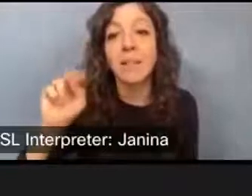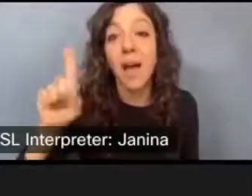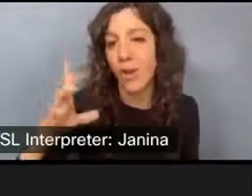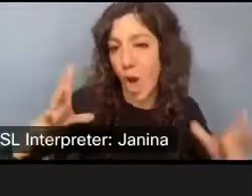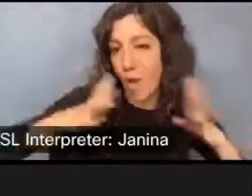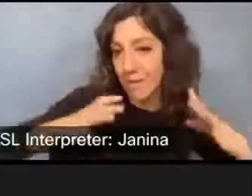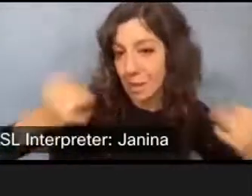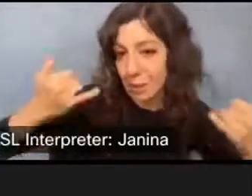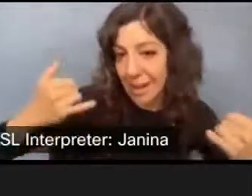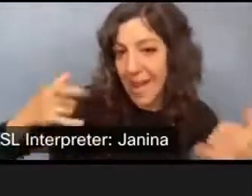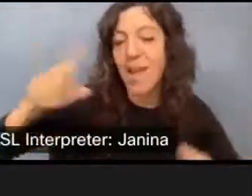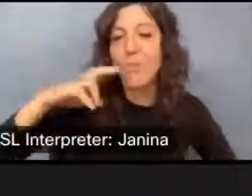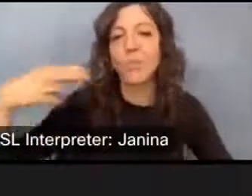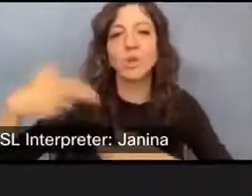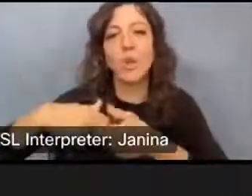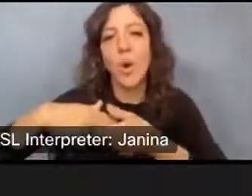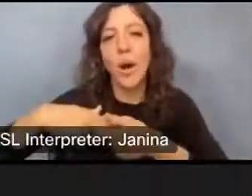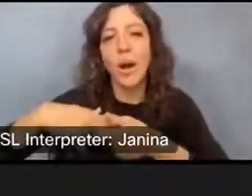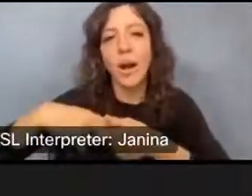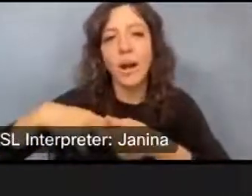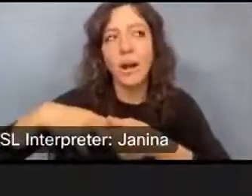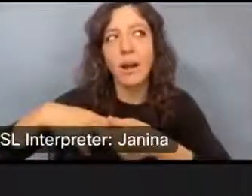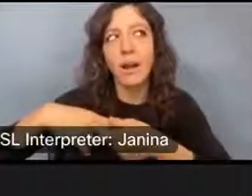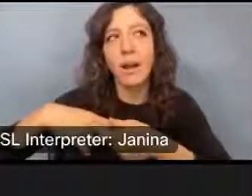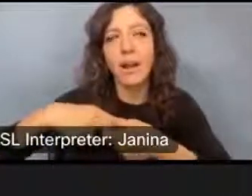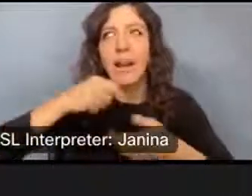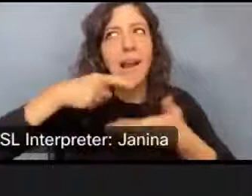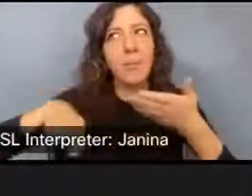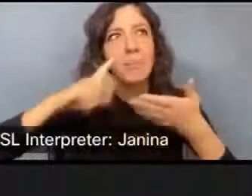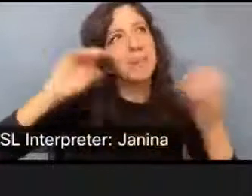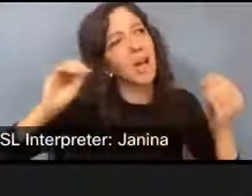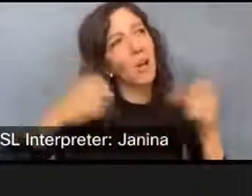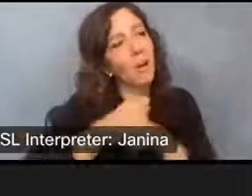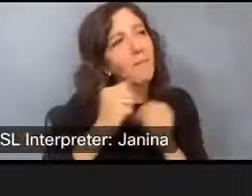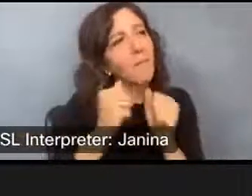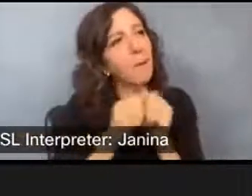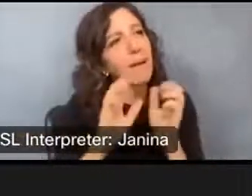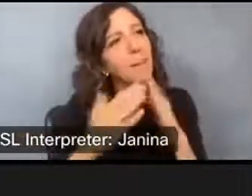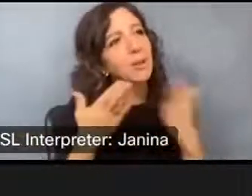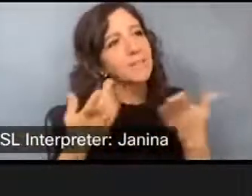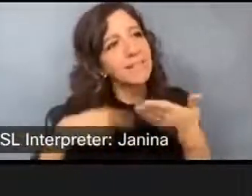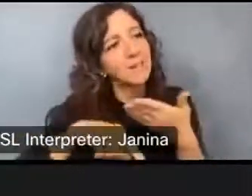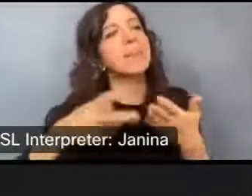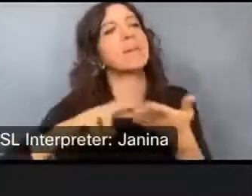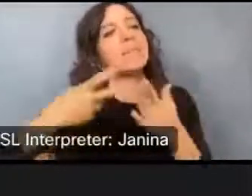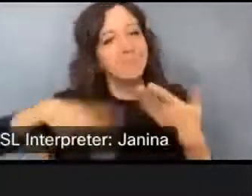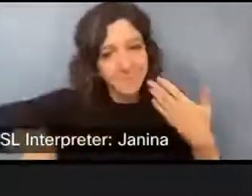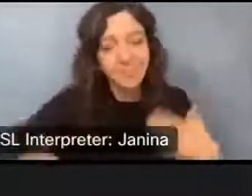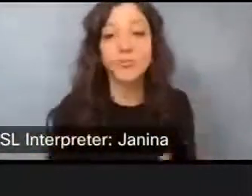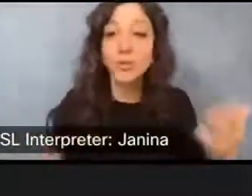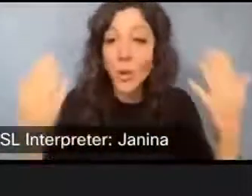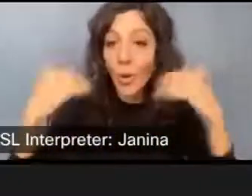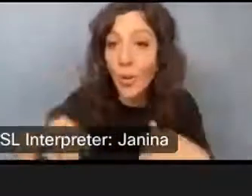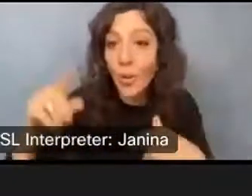so she'll be joining us hopefully, well, for not next week because there is no Coffee with Community Services next week. And then we've got